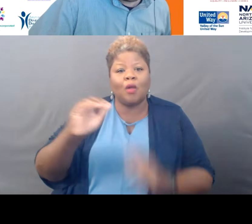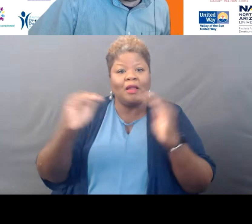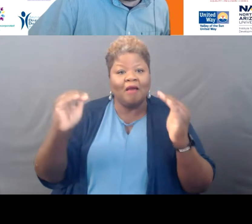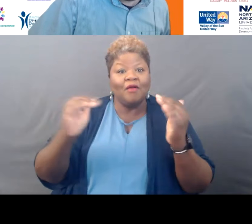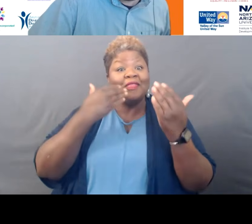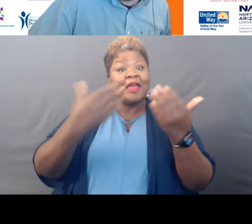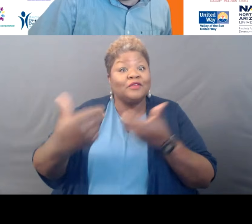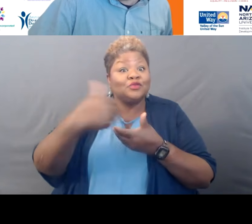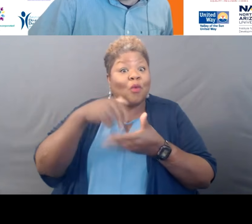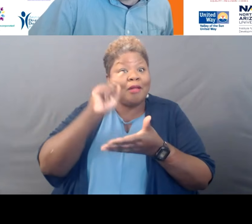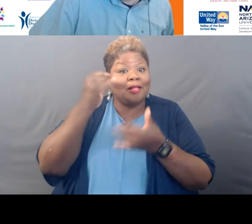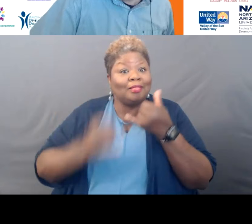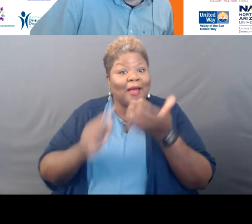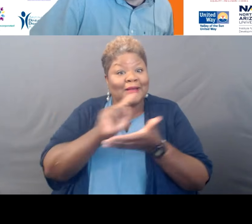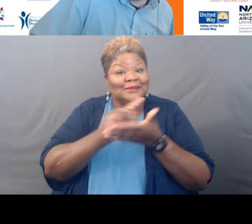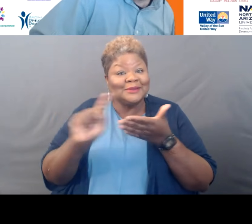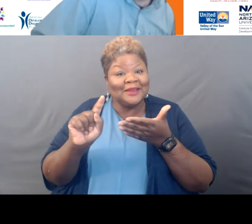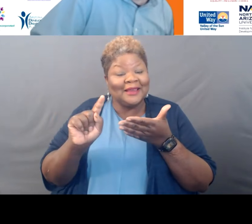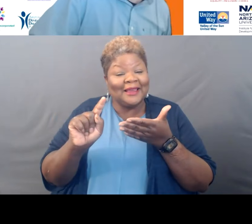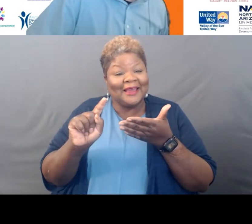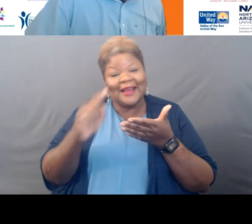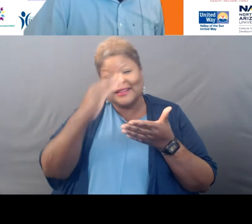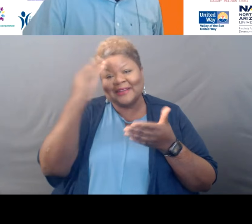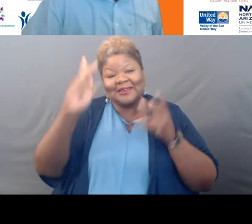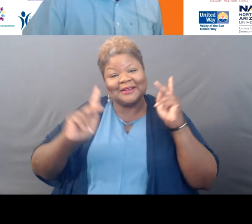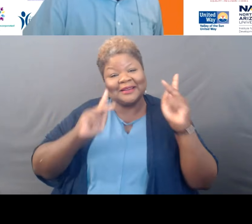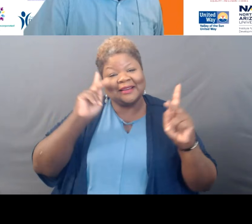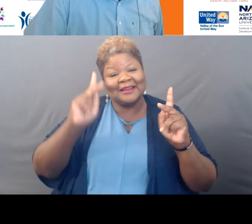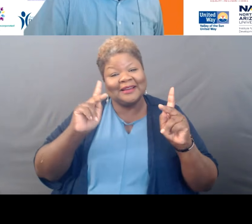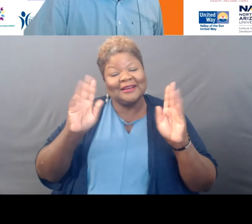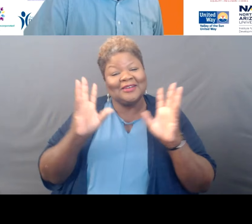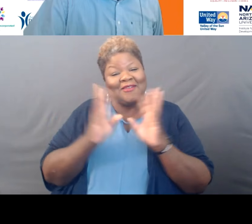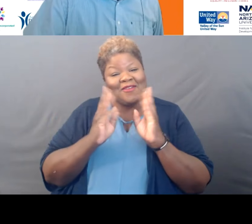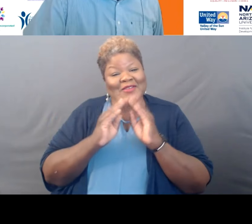of the African American Conference on Disabilities.